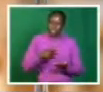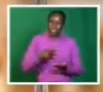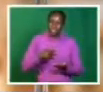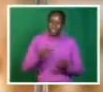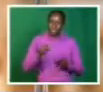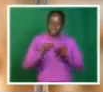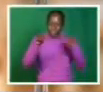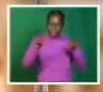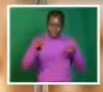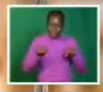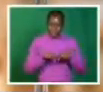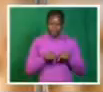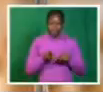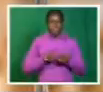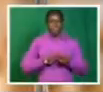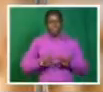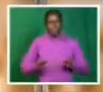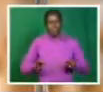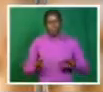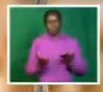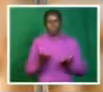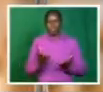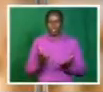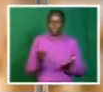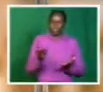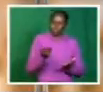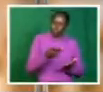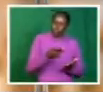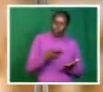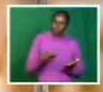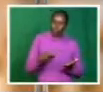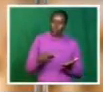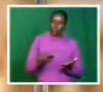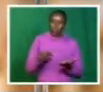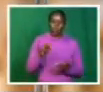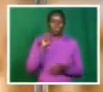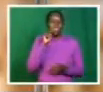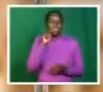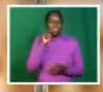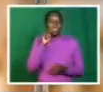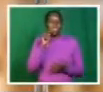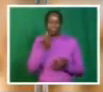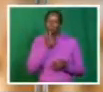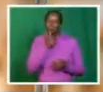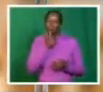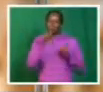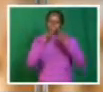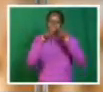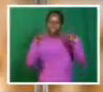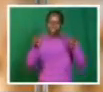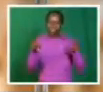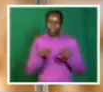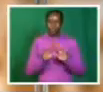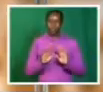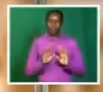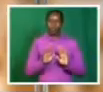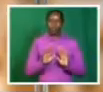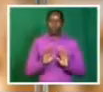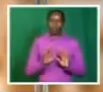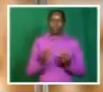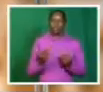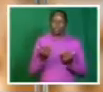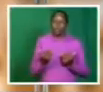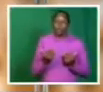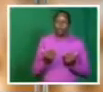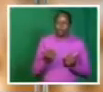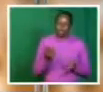functions. Okay, we don't want to draw them. No need of using the table and getting those values. What we need to do